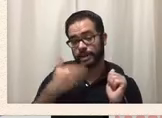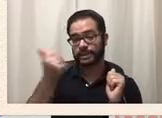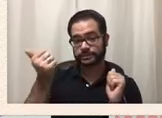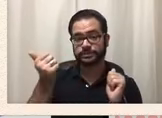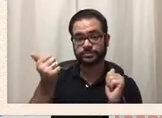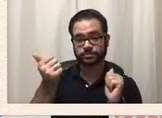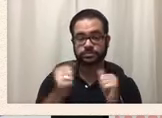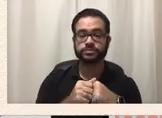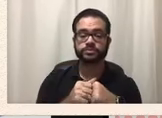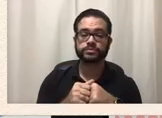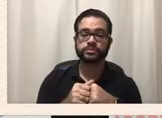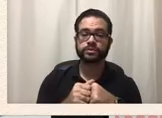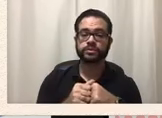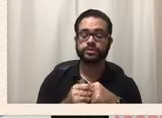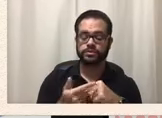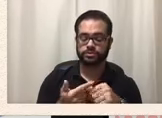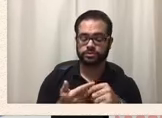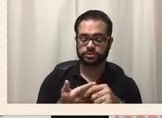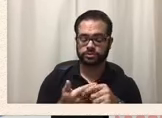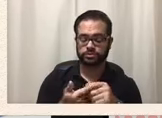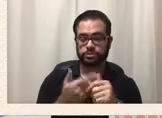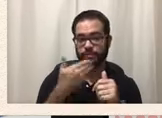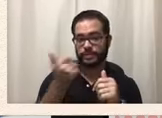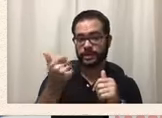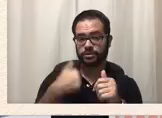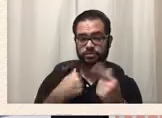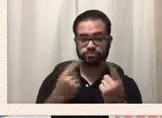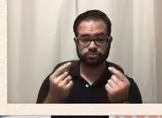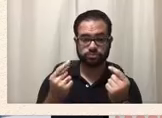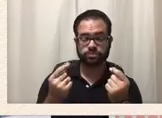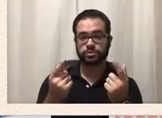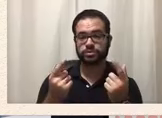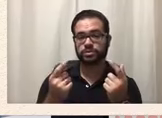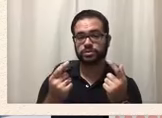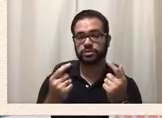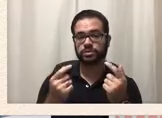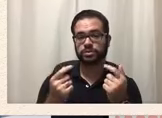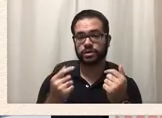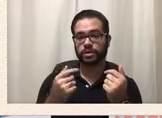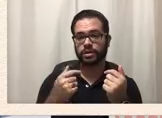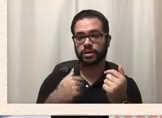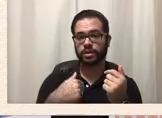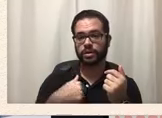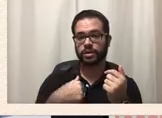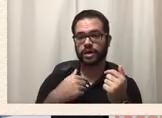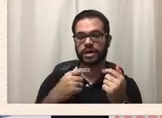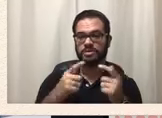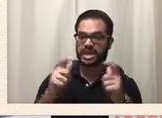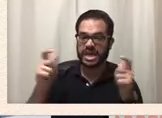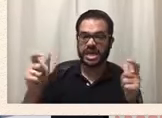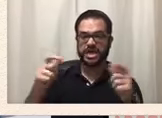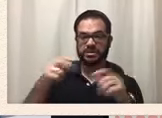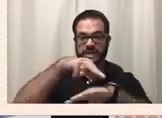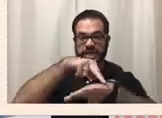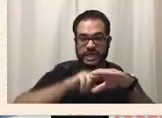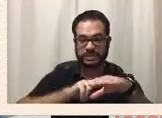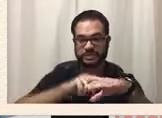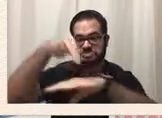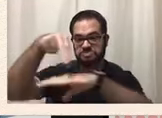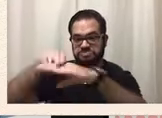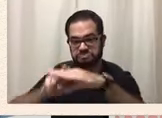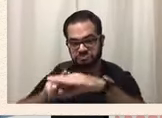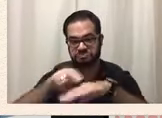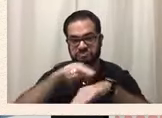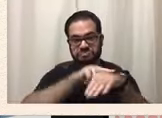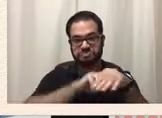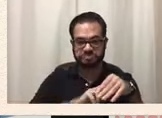basically, the best I could do was just put a few large Band-Aids on the areas that needed a whole lot more surgery.